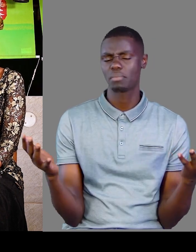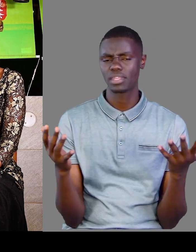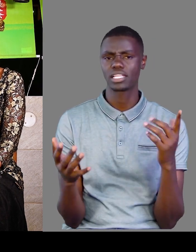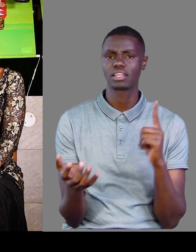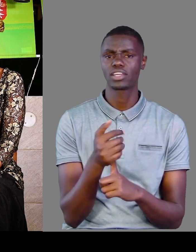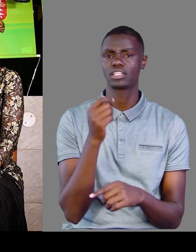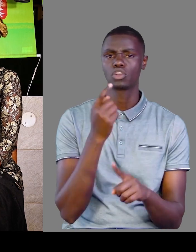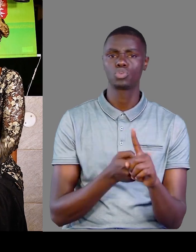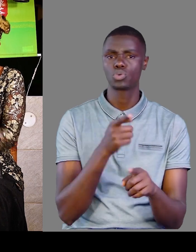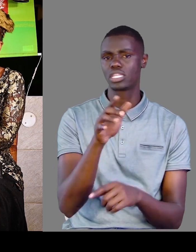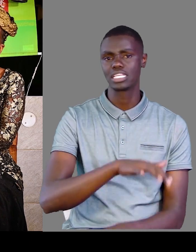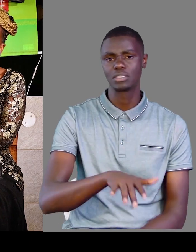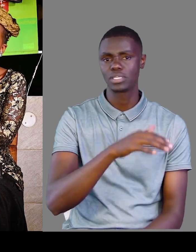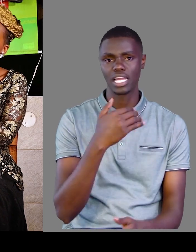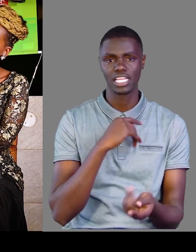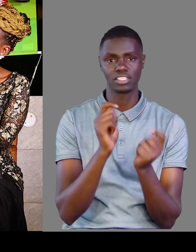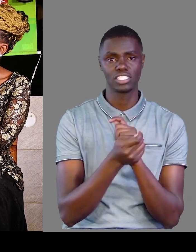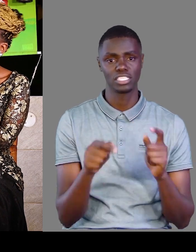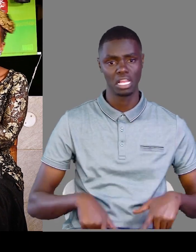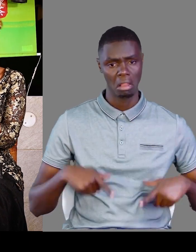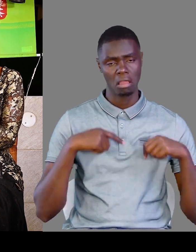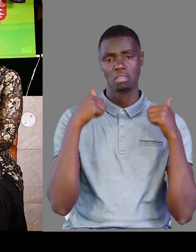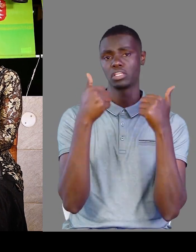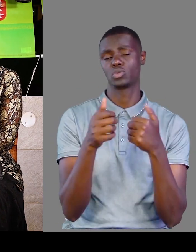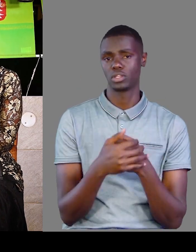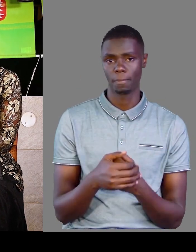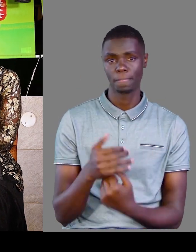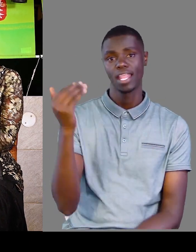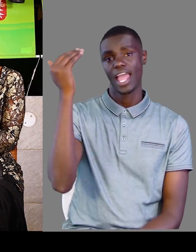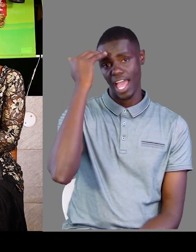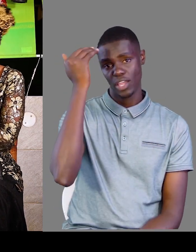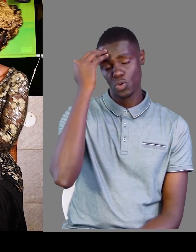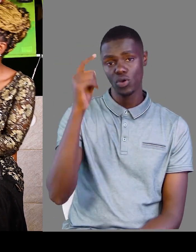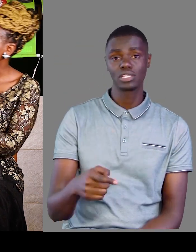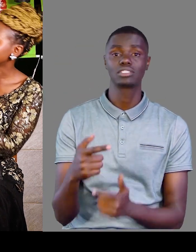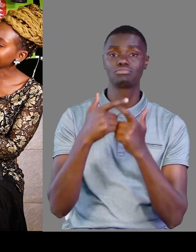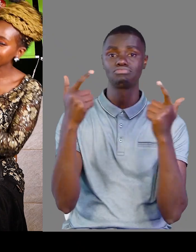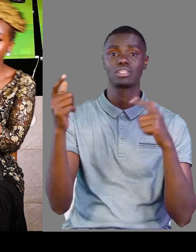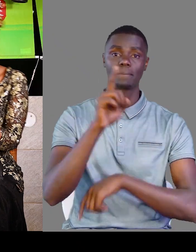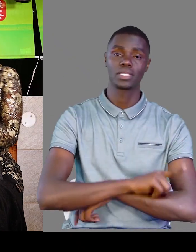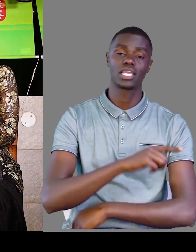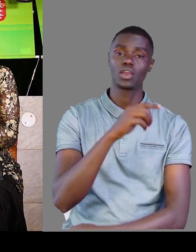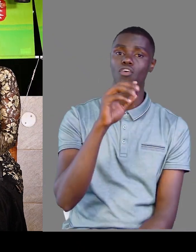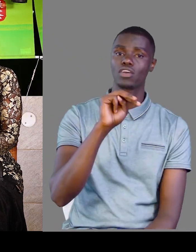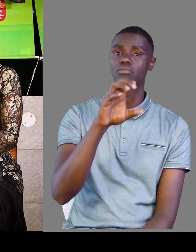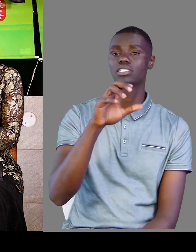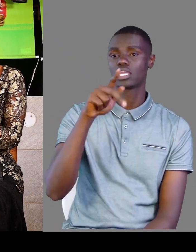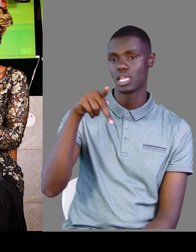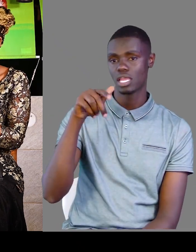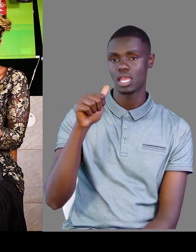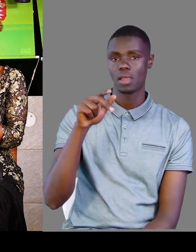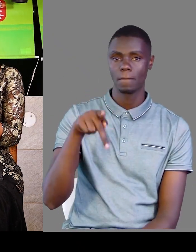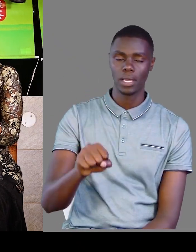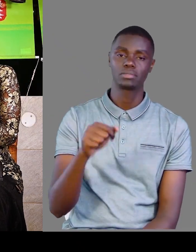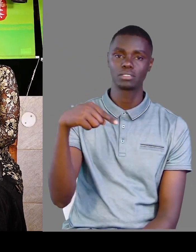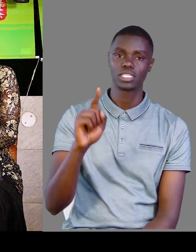actually go through. Kabisa, and I know you are running around, this being the big day of MC Paps himself. You see, I'm just trying